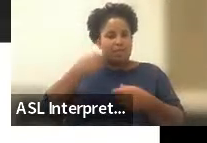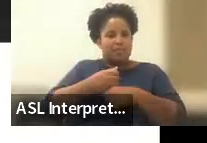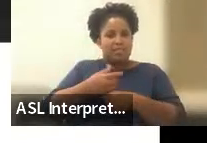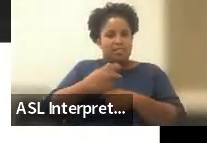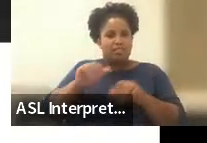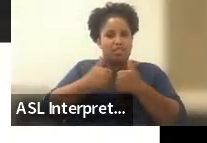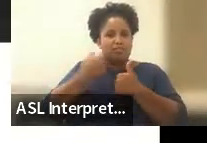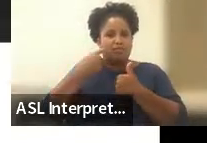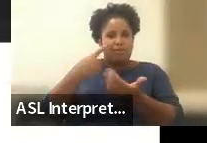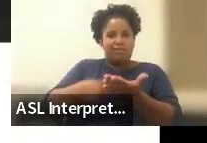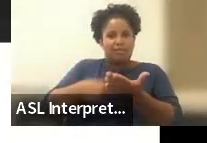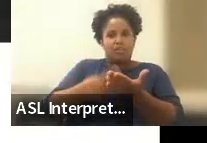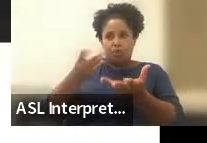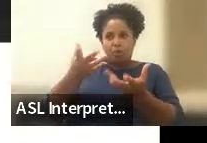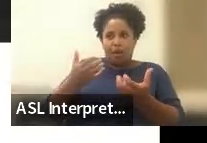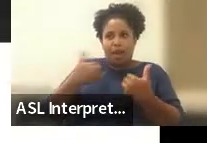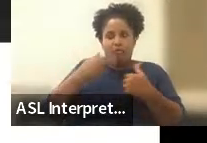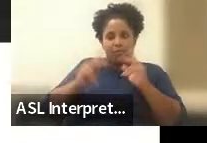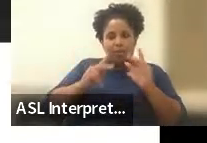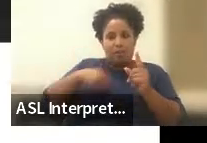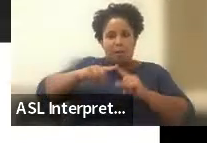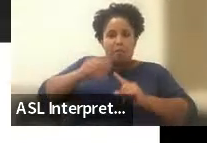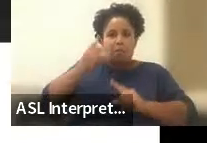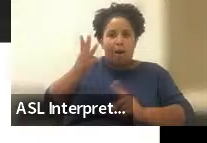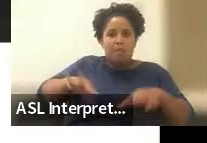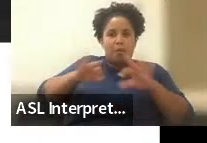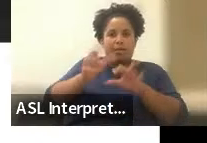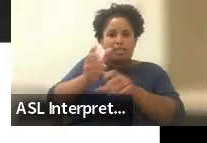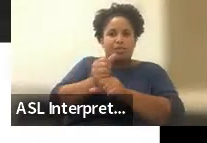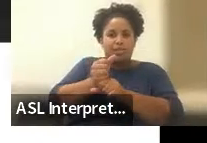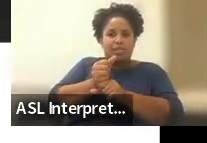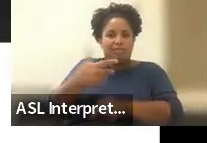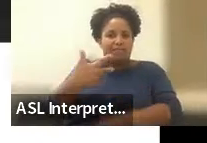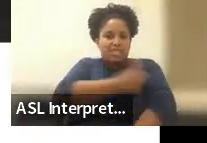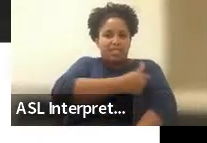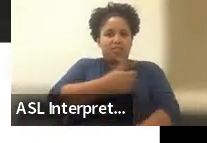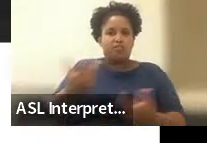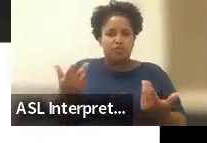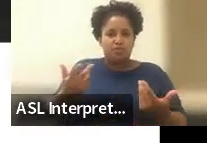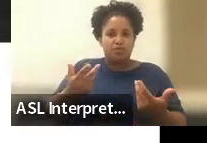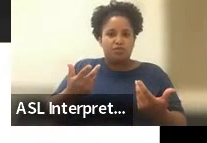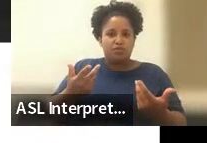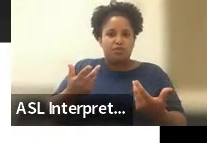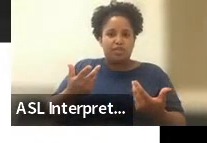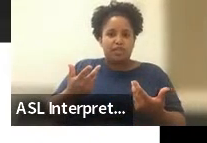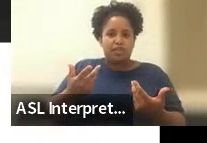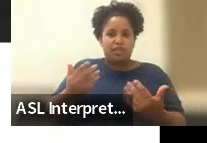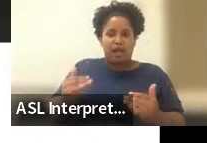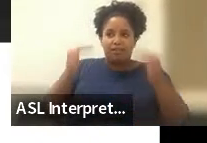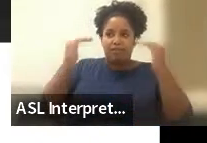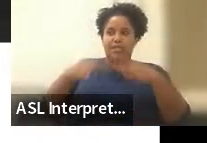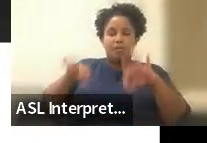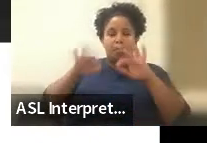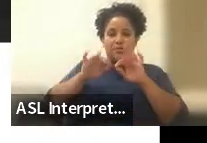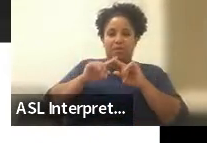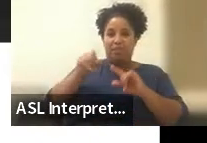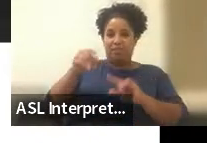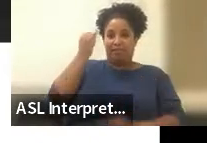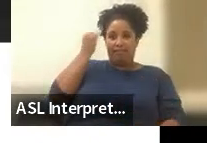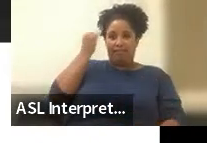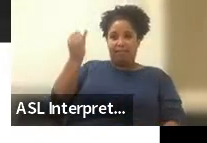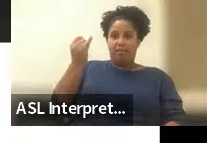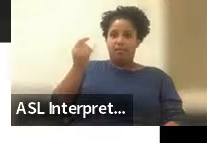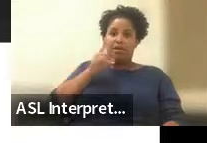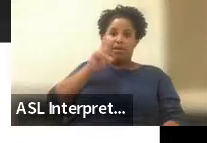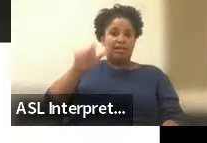the conversations that you're trying to have with people about why it would be important to get vaccinated. Like it elevates the importance of vaccination, but this idea of like, we